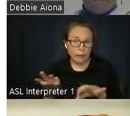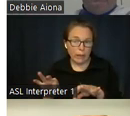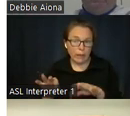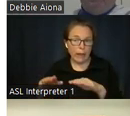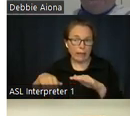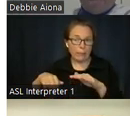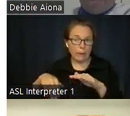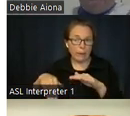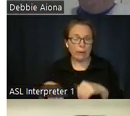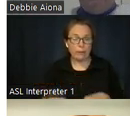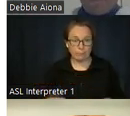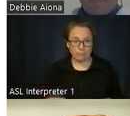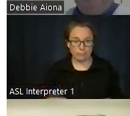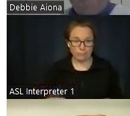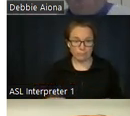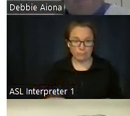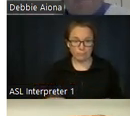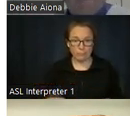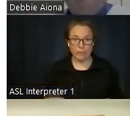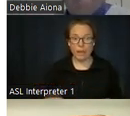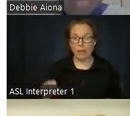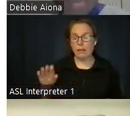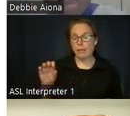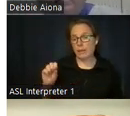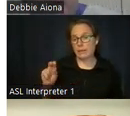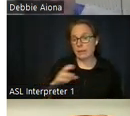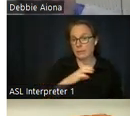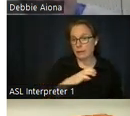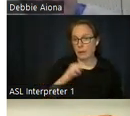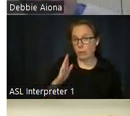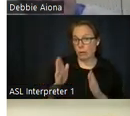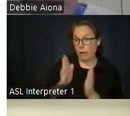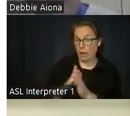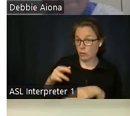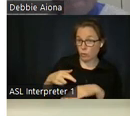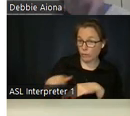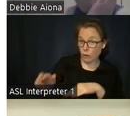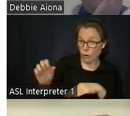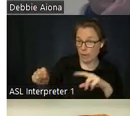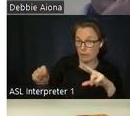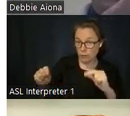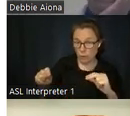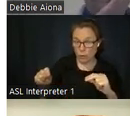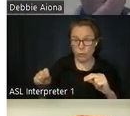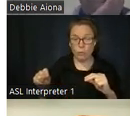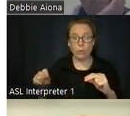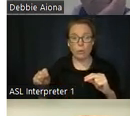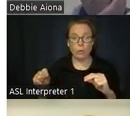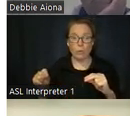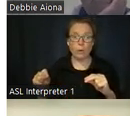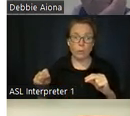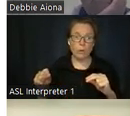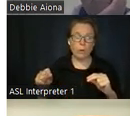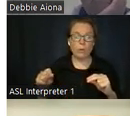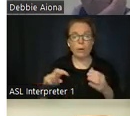the sort of question that the subcommittee will be asked about whether or not to refer it, would be to, you know, allow for co-chairs